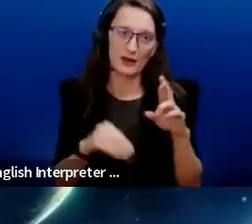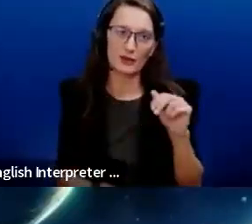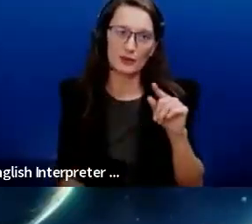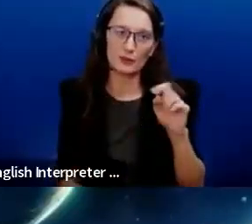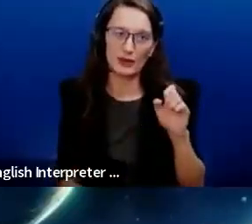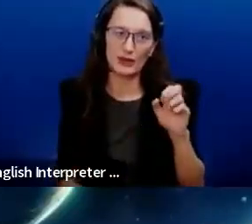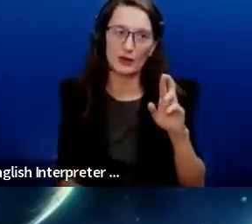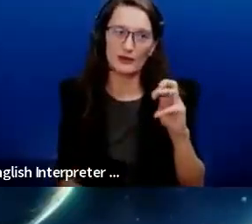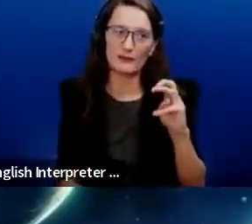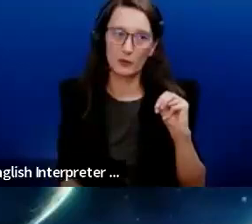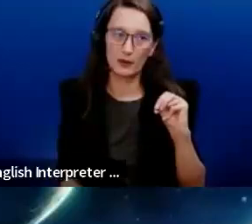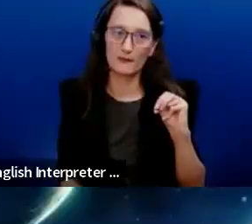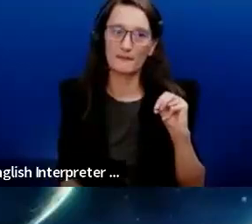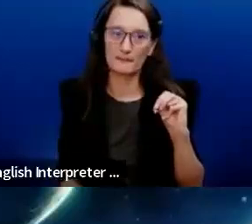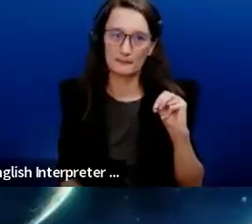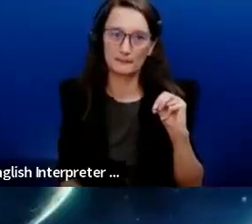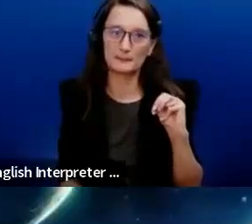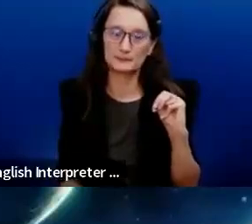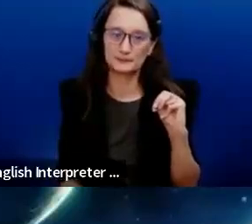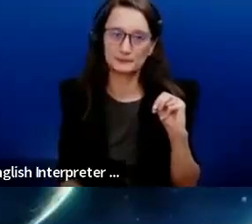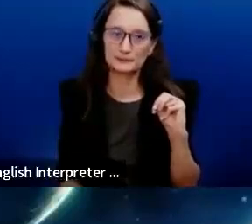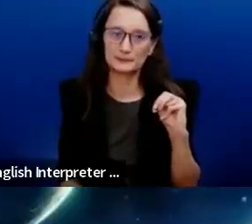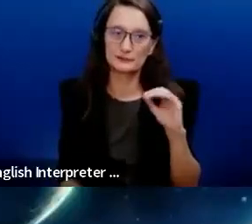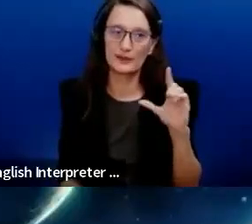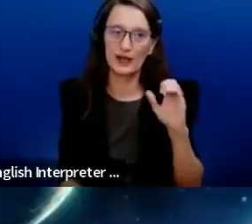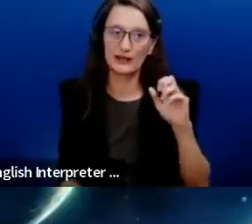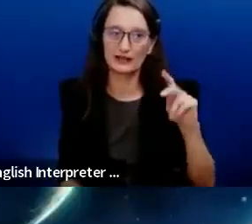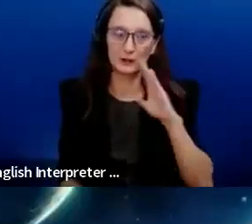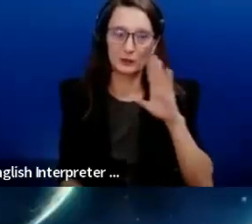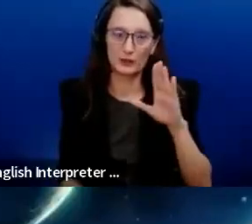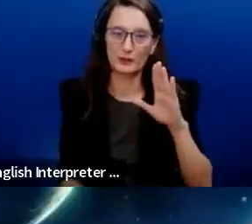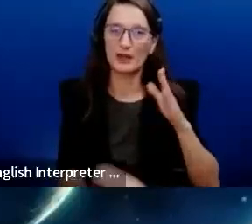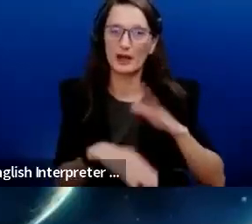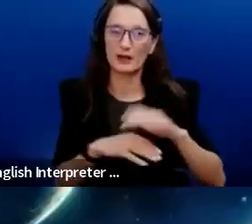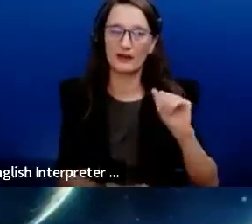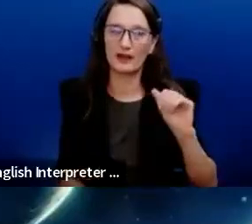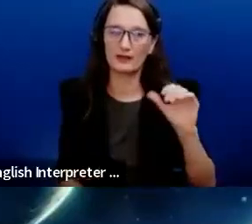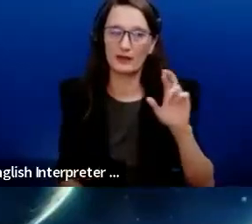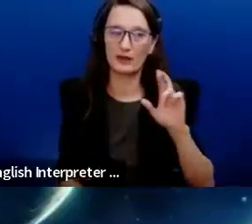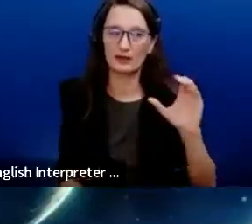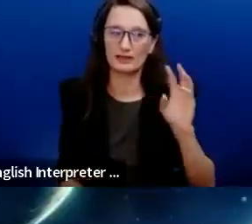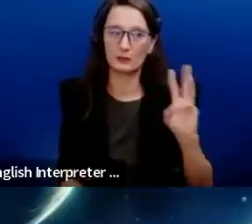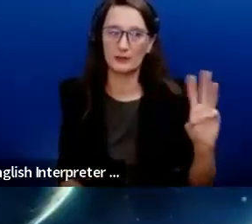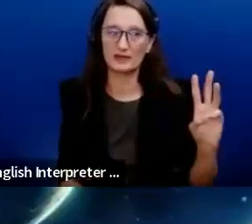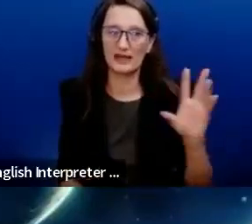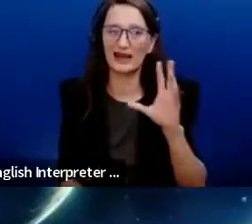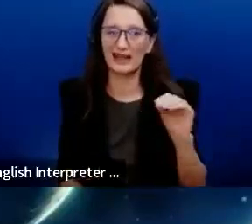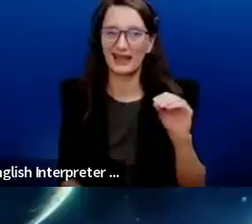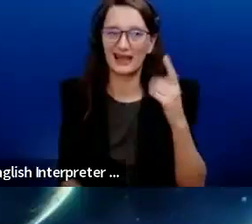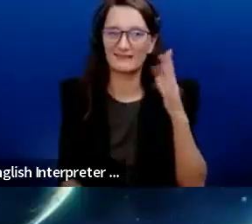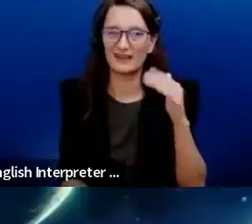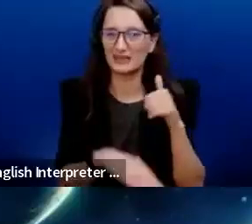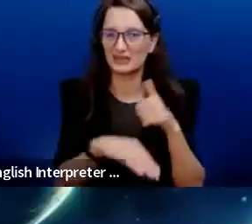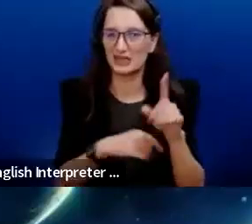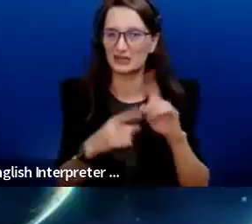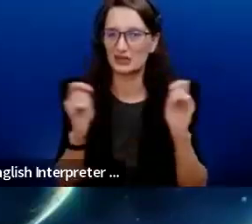reform. And the link will be on the ACRC website, and I also sent it out to all